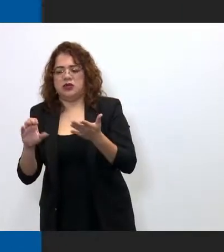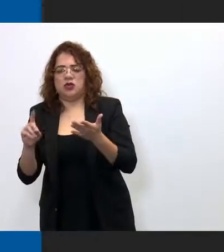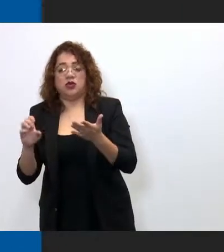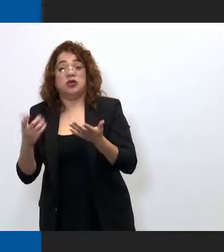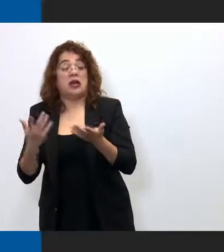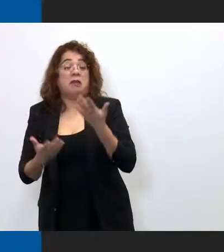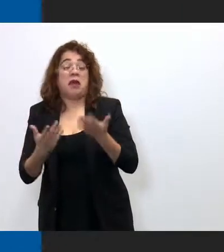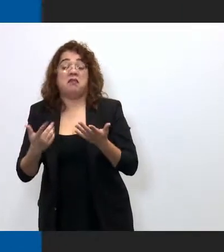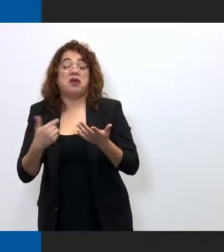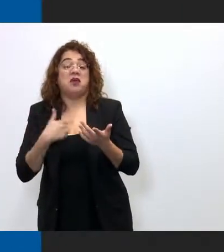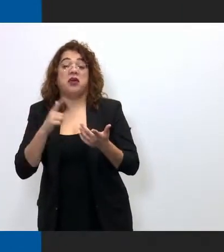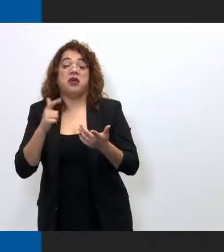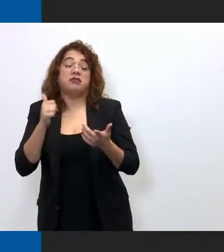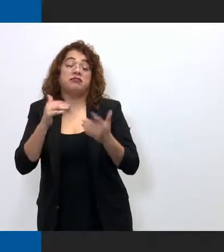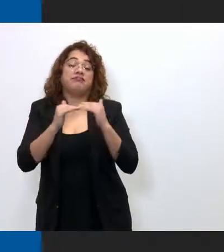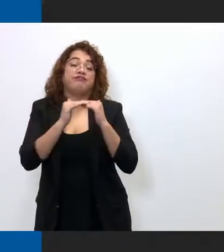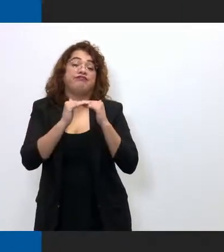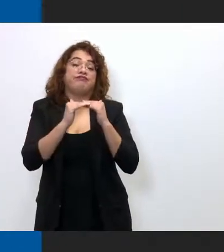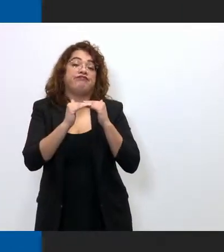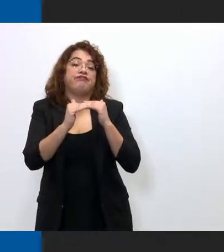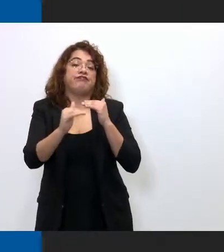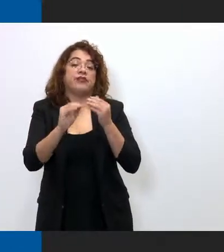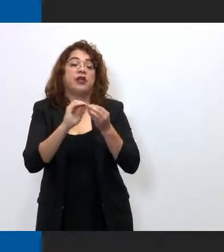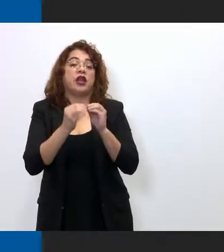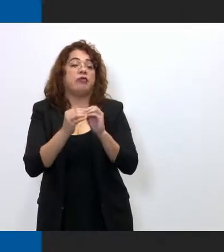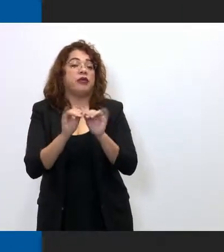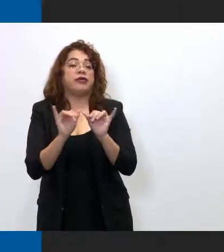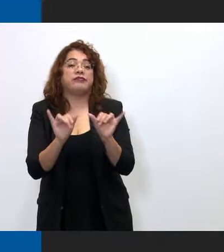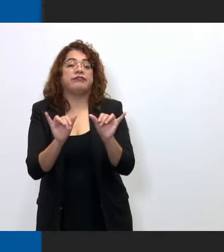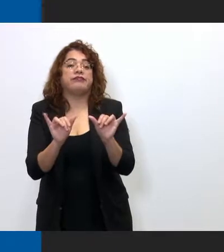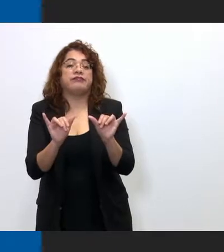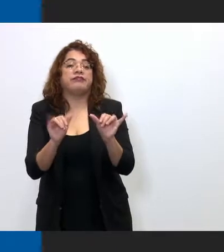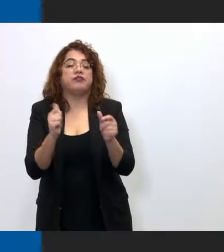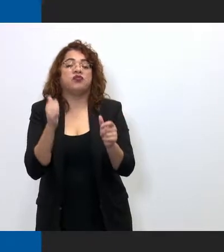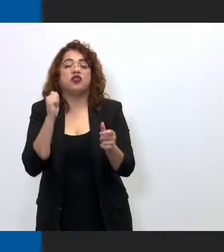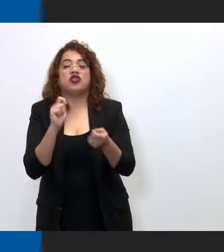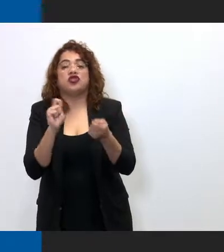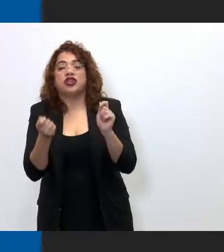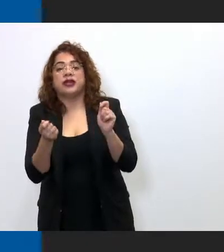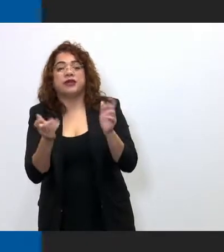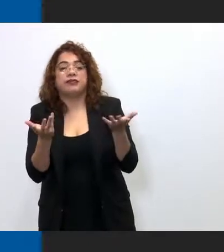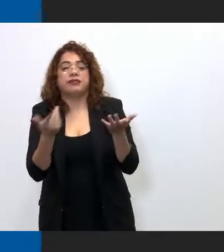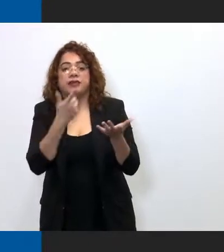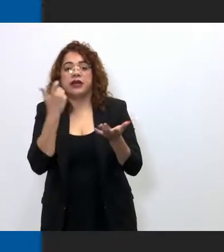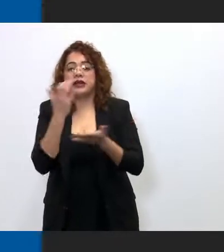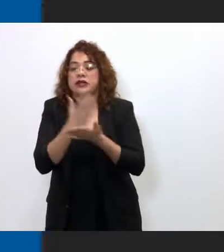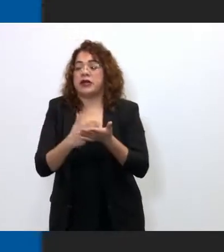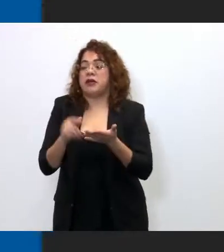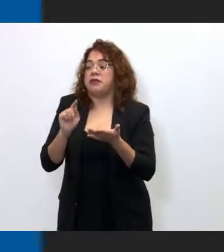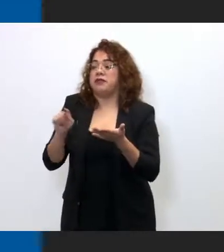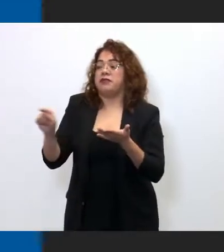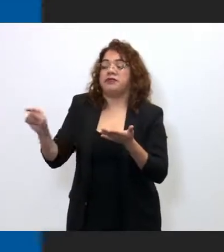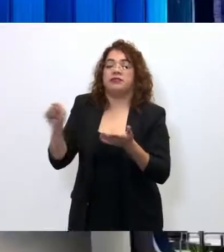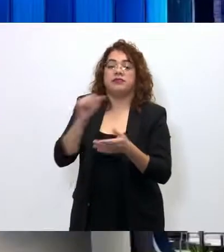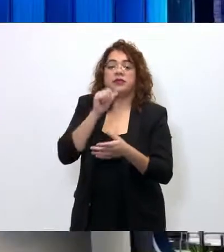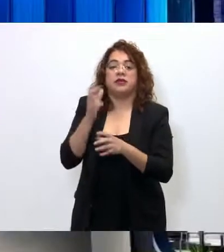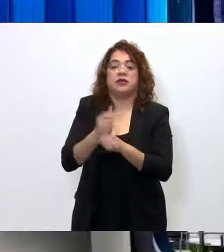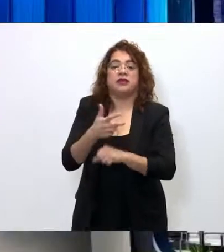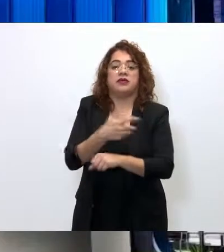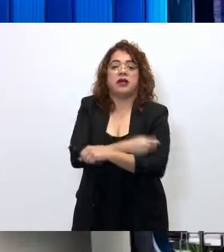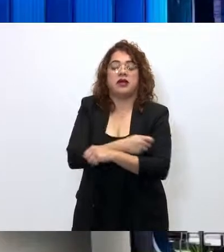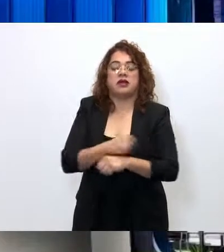plateau by not being able to get more people vaccinated in certain parts of the city? We're